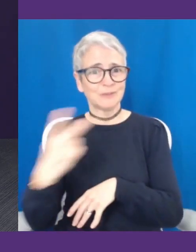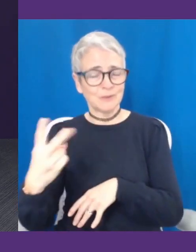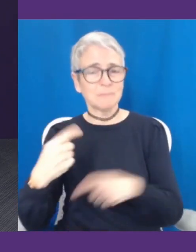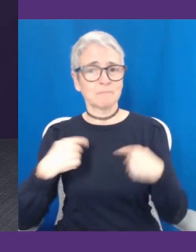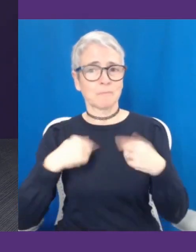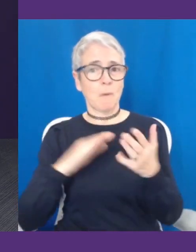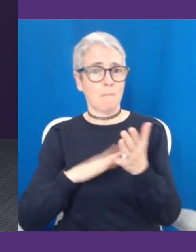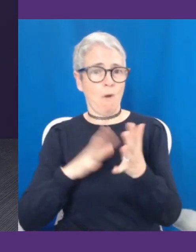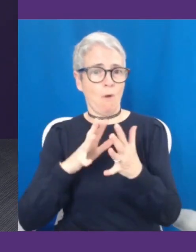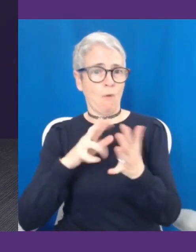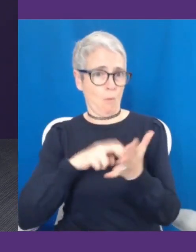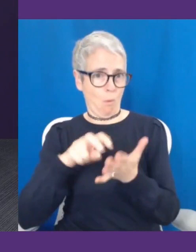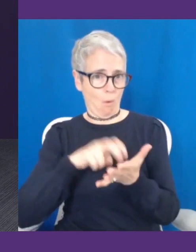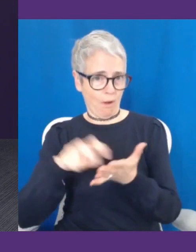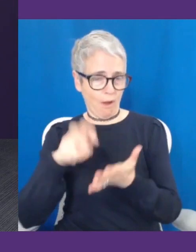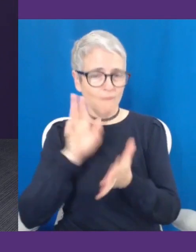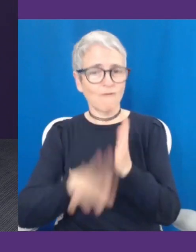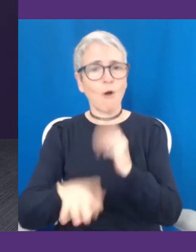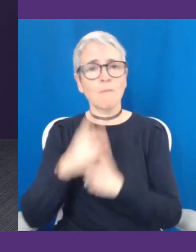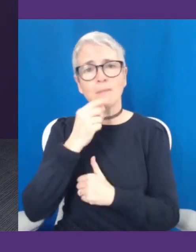pleased to welcome you to our first session